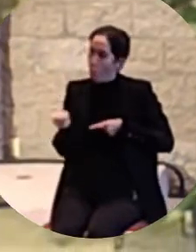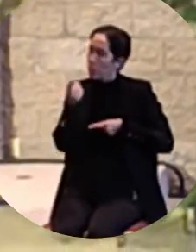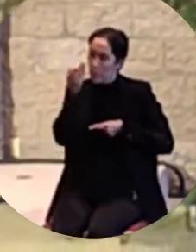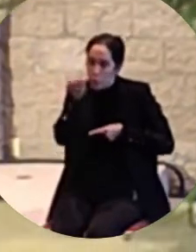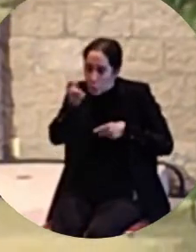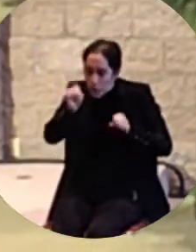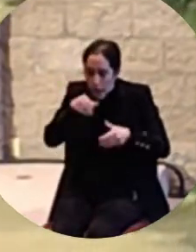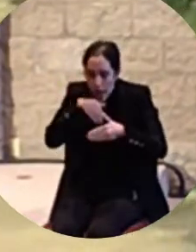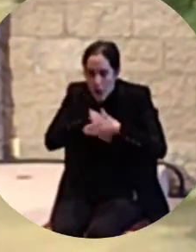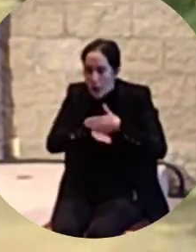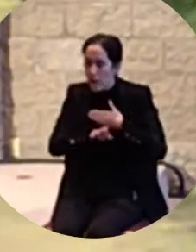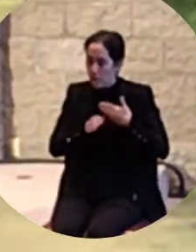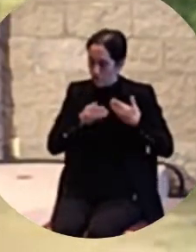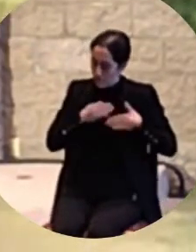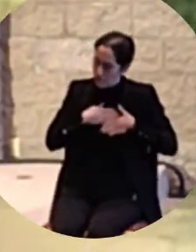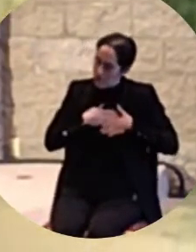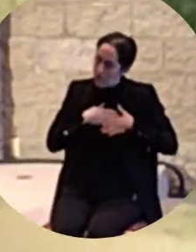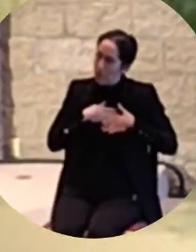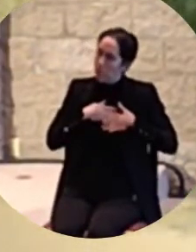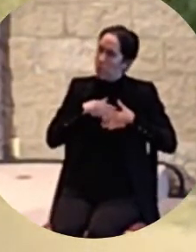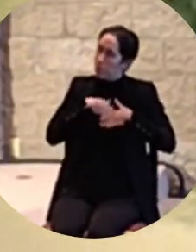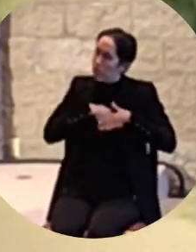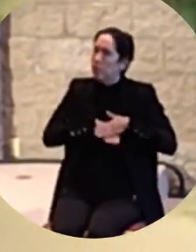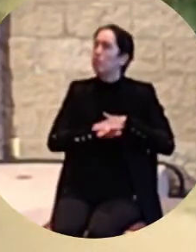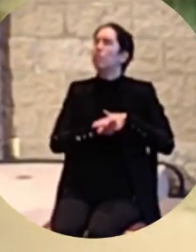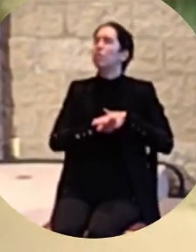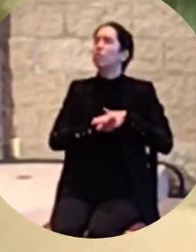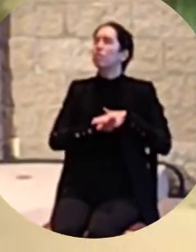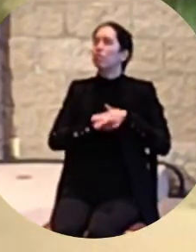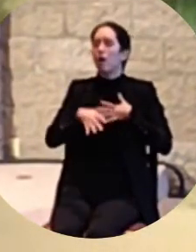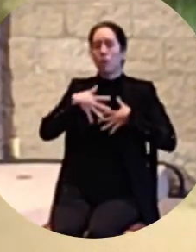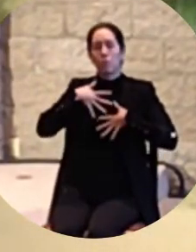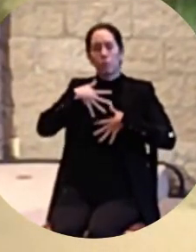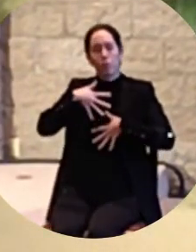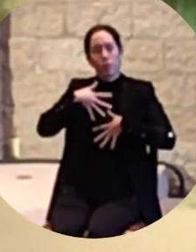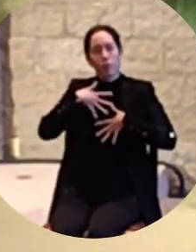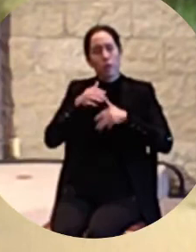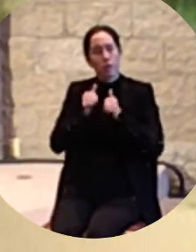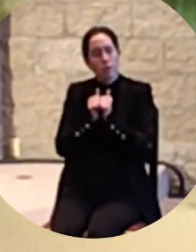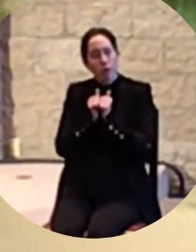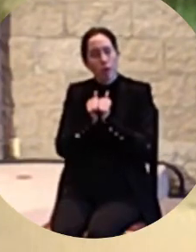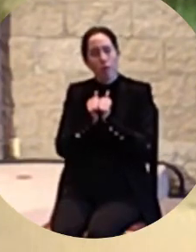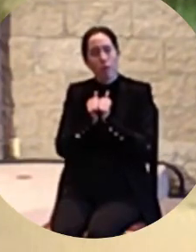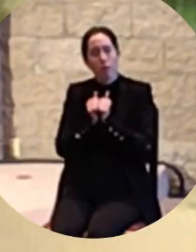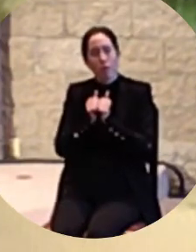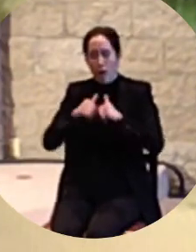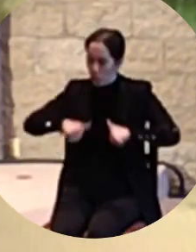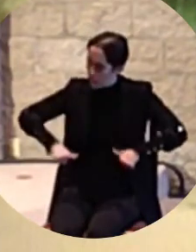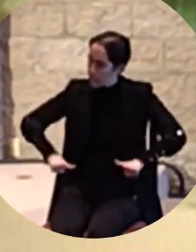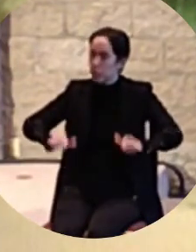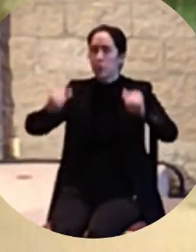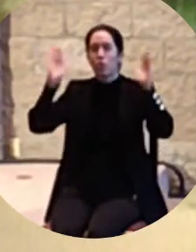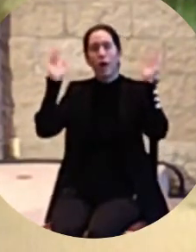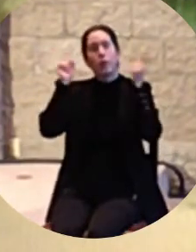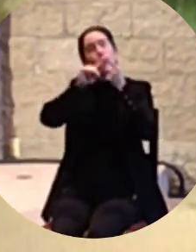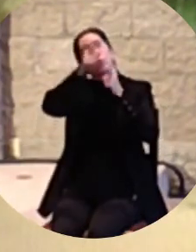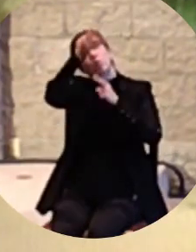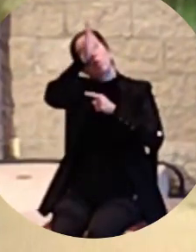And as we take that deep breath together, and we surrender again to that infinite presence of God